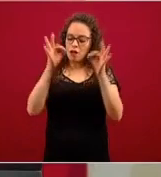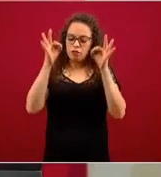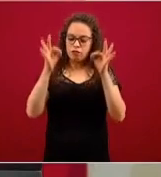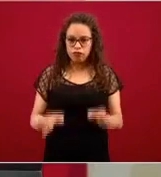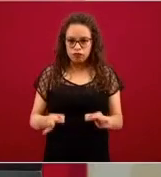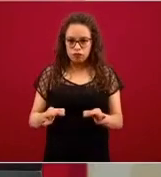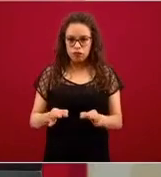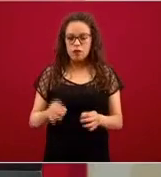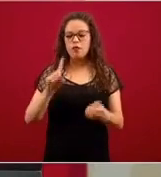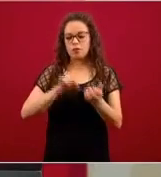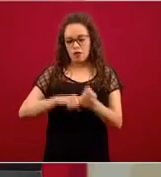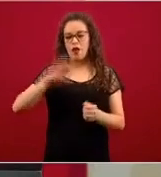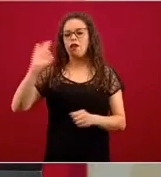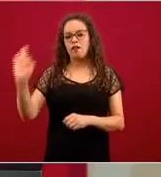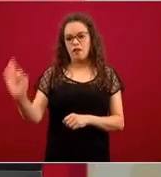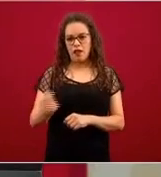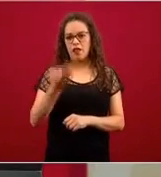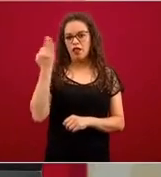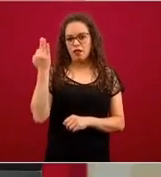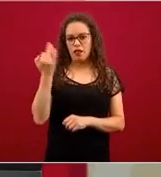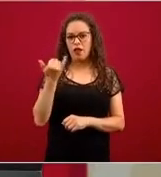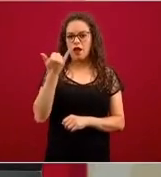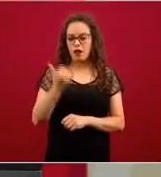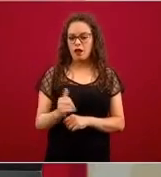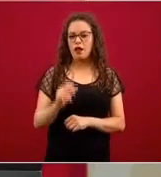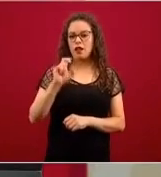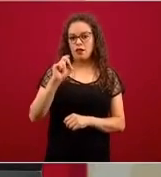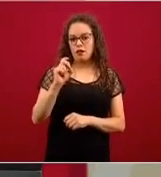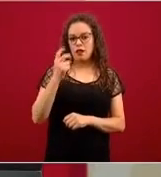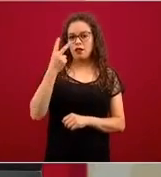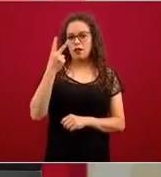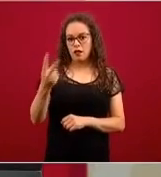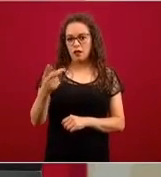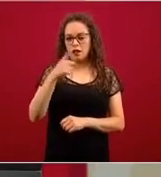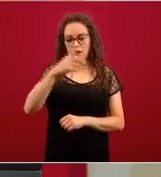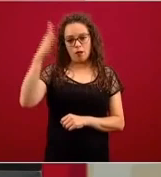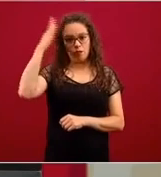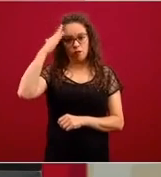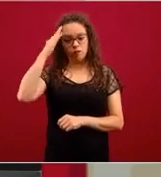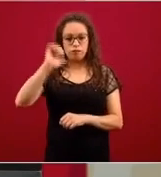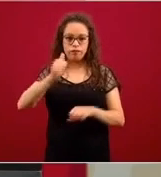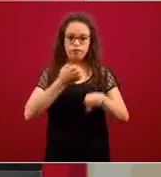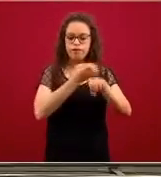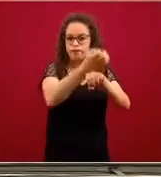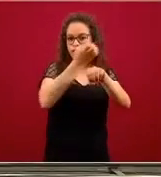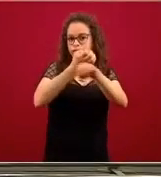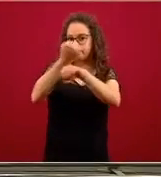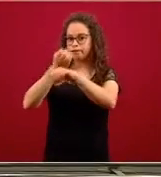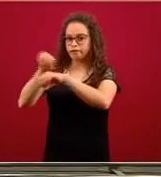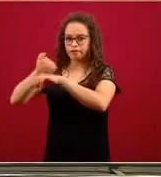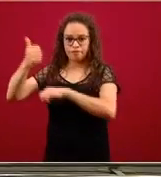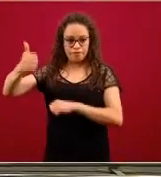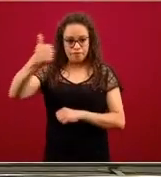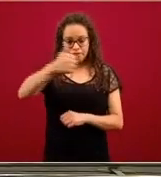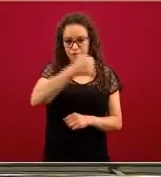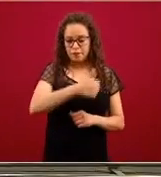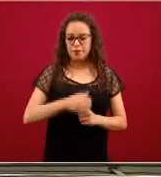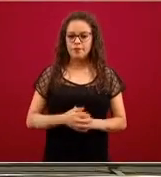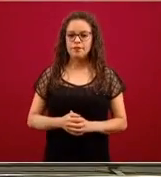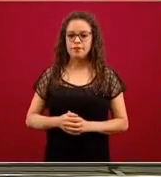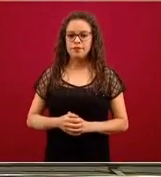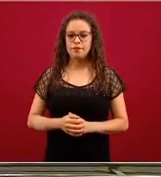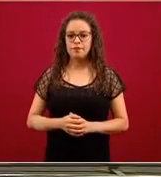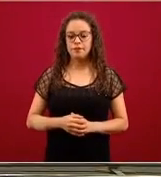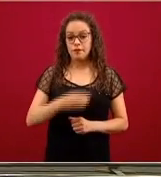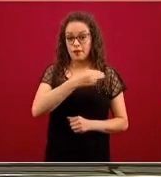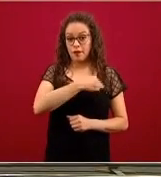governments have to play in the control of this pandemic. It was very interesting because we have been talking